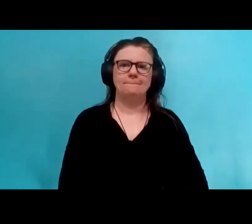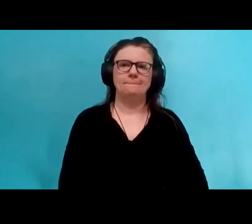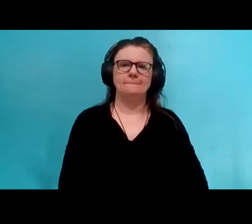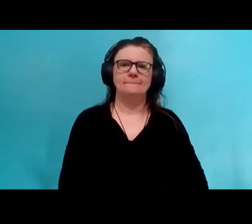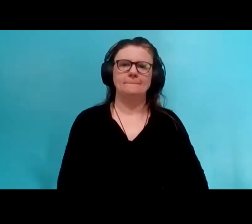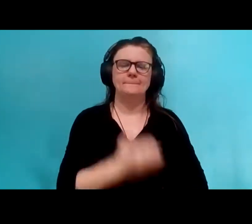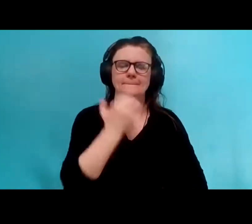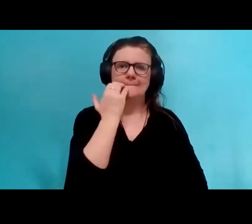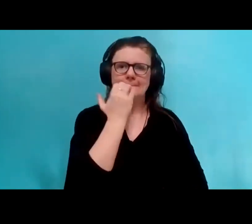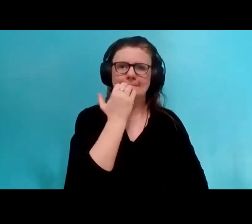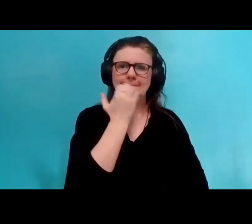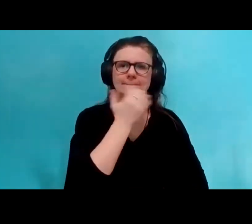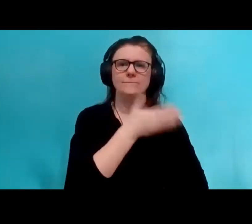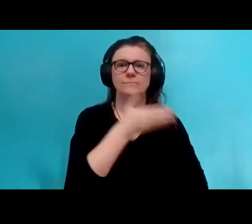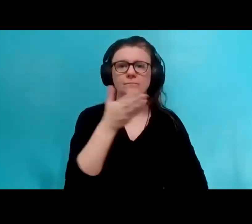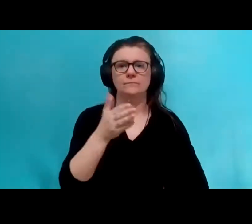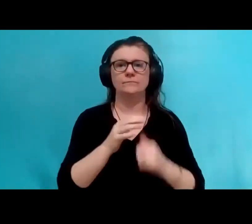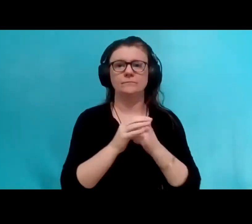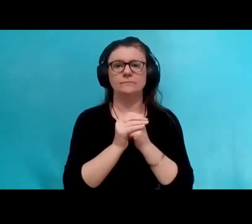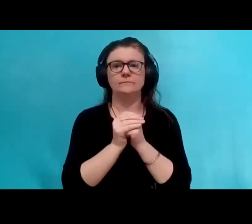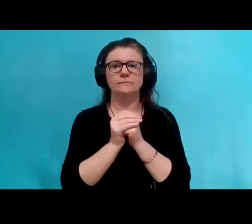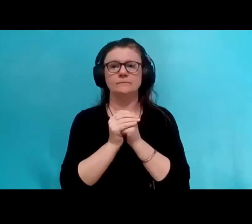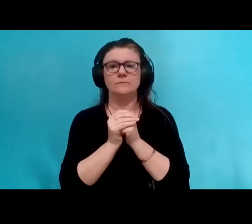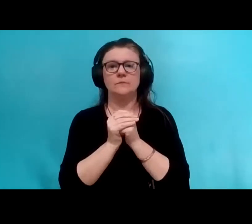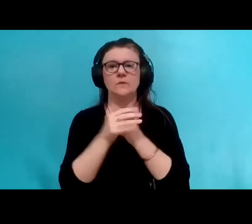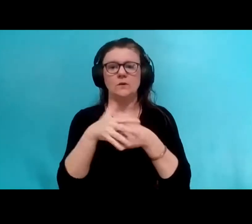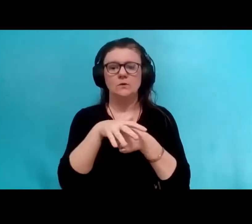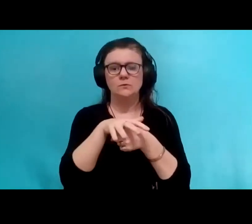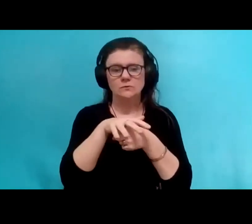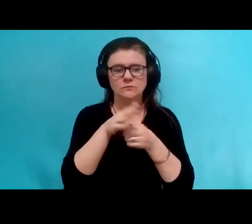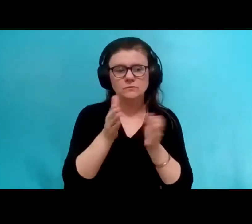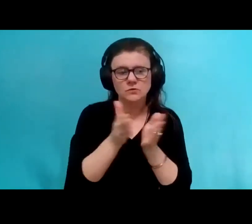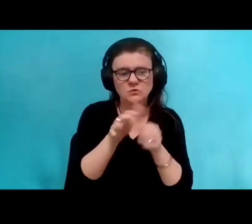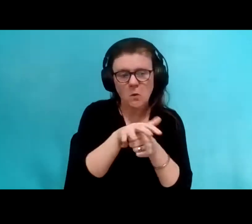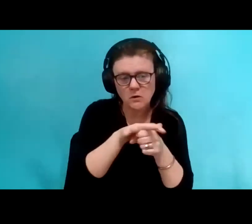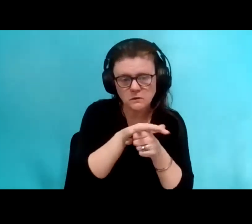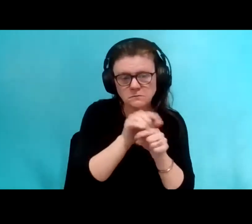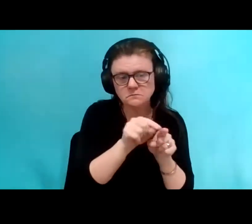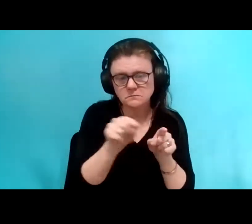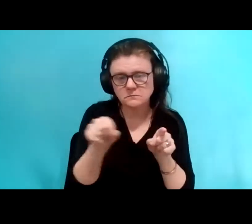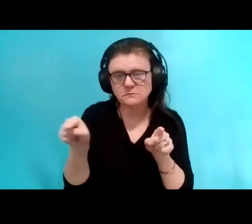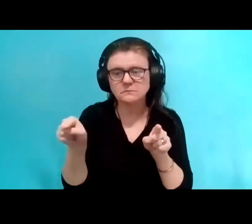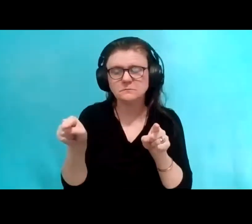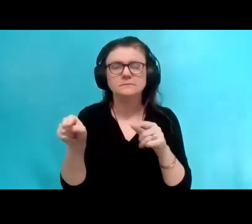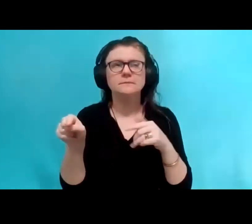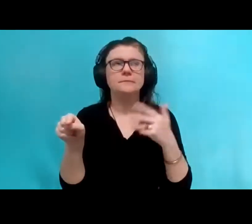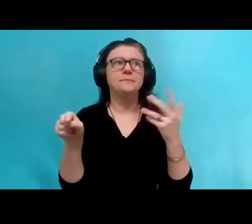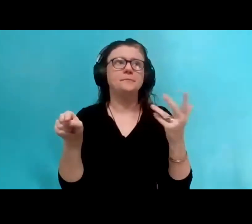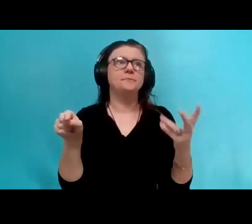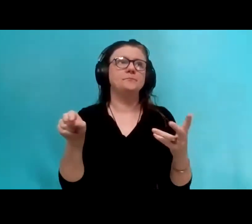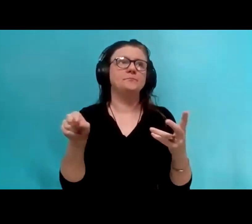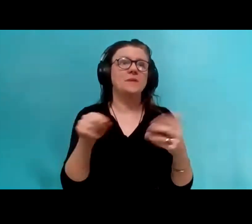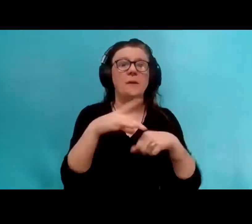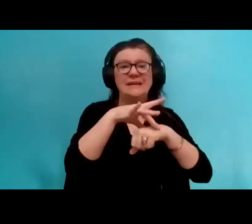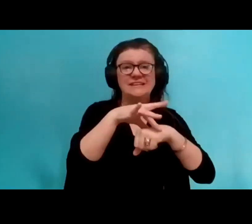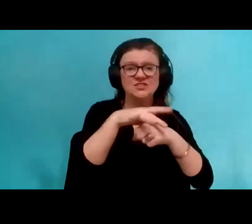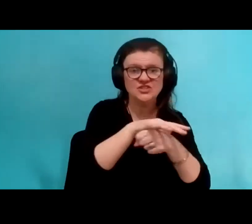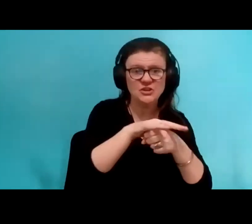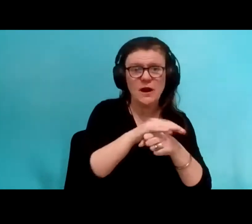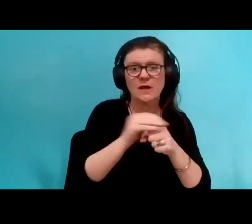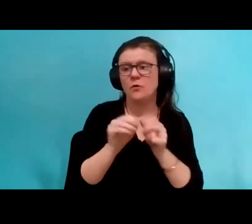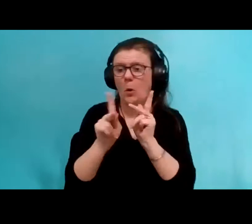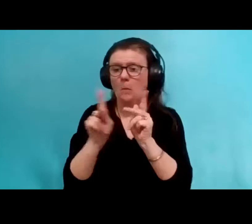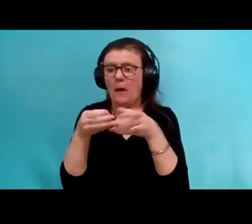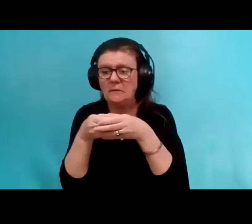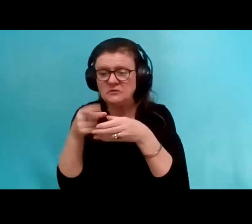Technically speaking, the estimates of smaller domains or subdomains, so which are, be they geographic or subpopulation